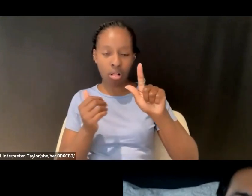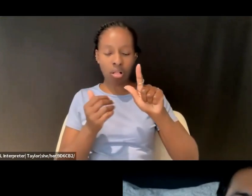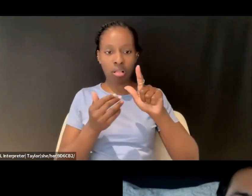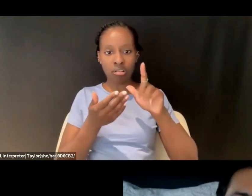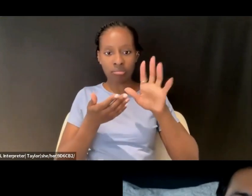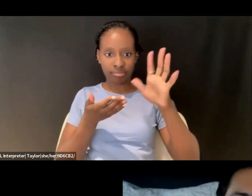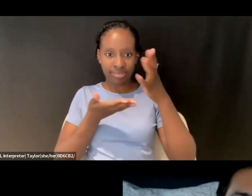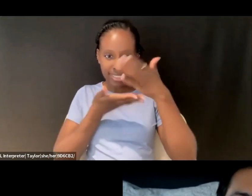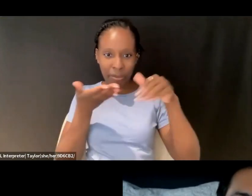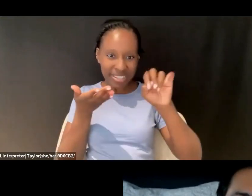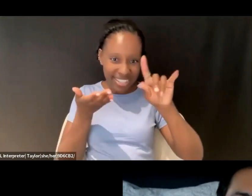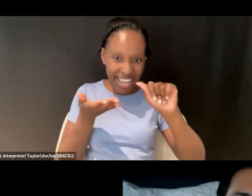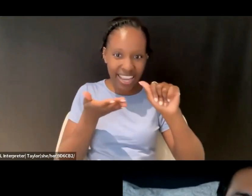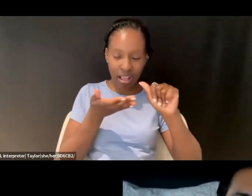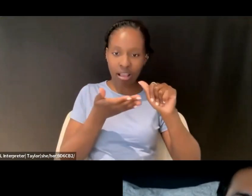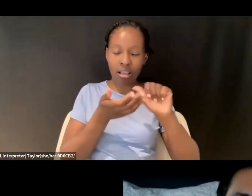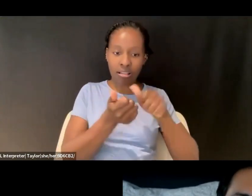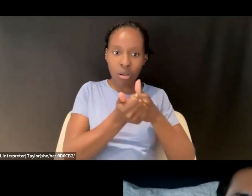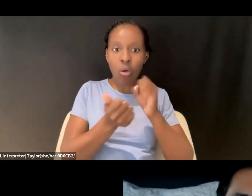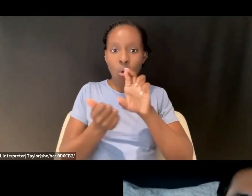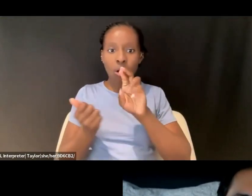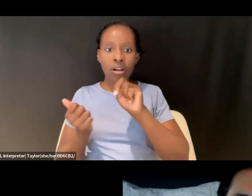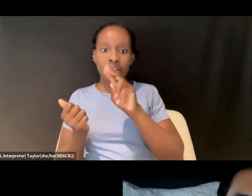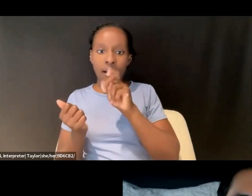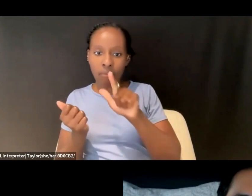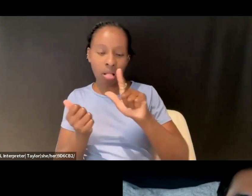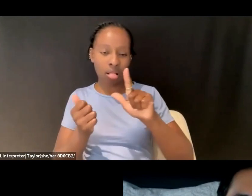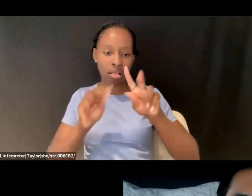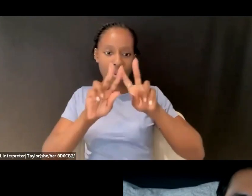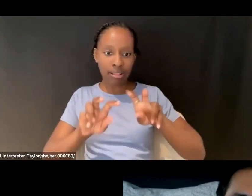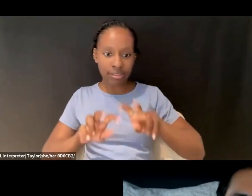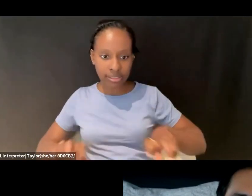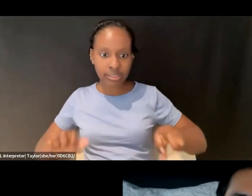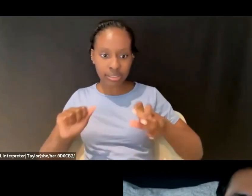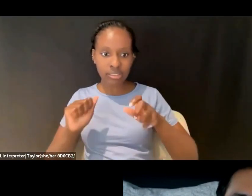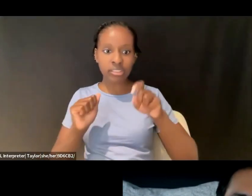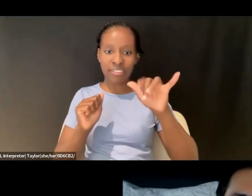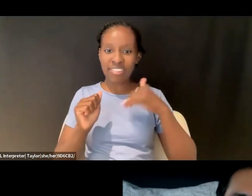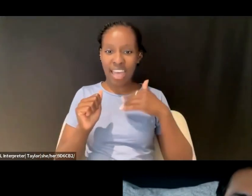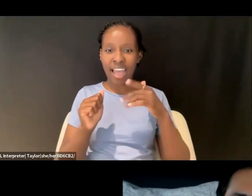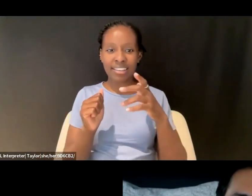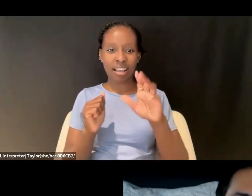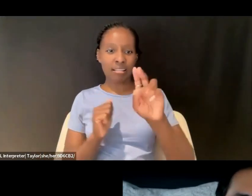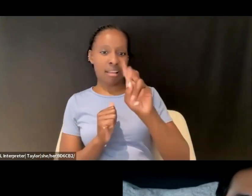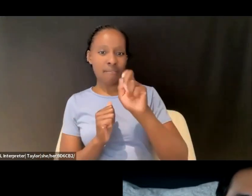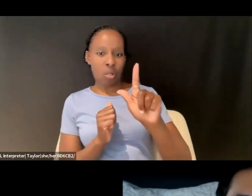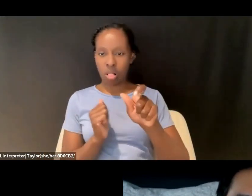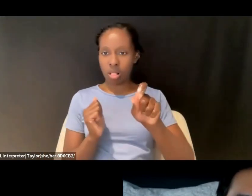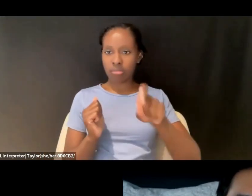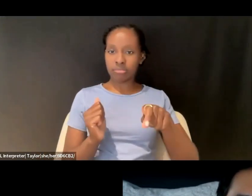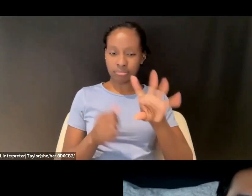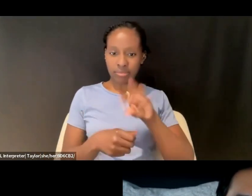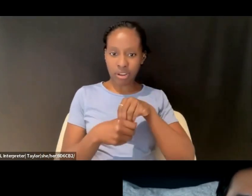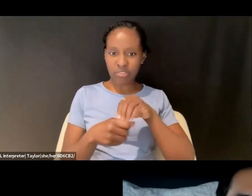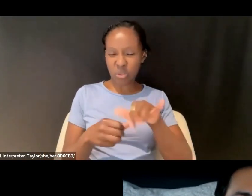data. Some of it is some novel analysis, but it has to have that characteristic of being novel. And so hopefully